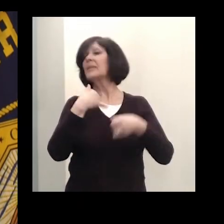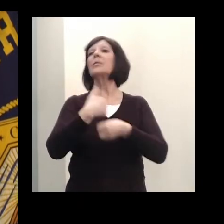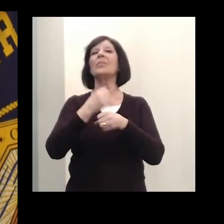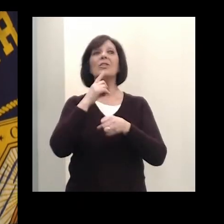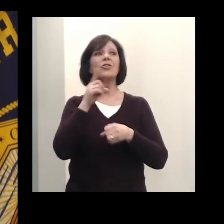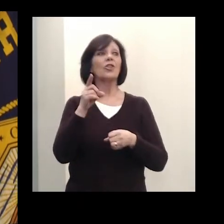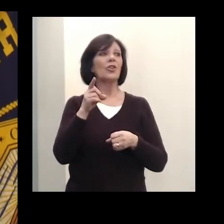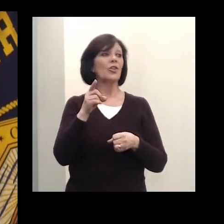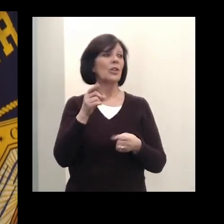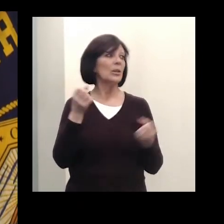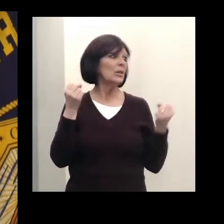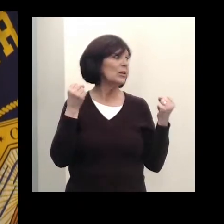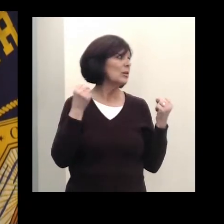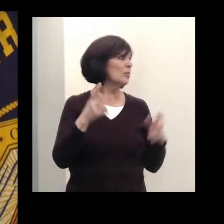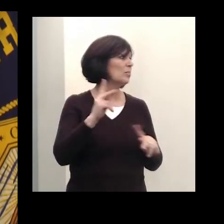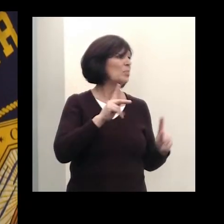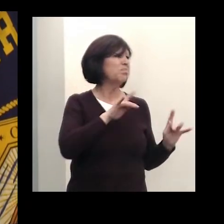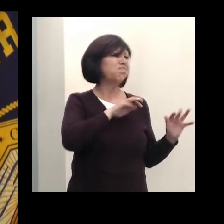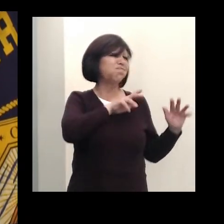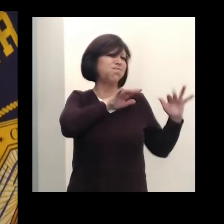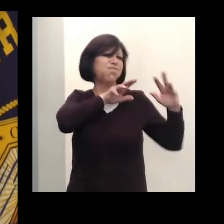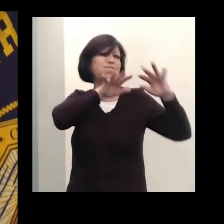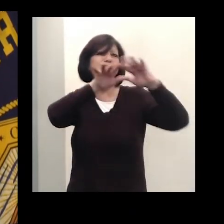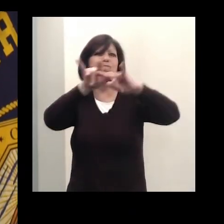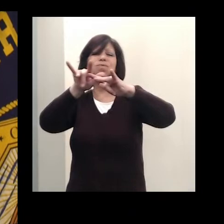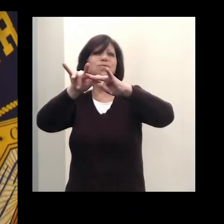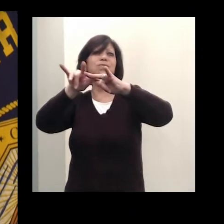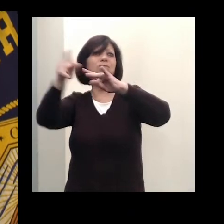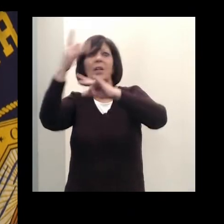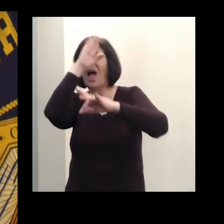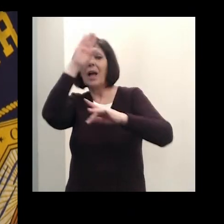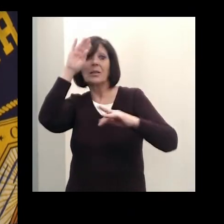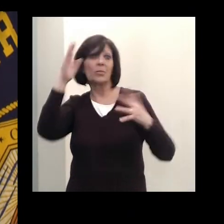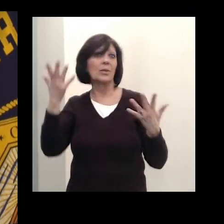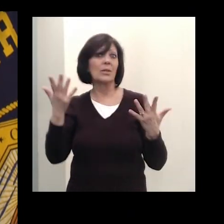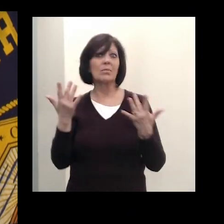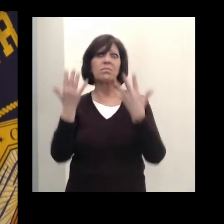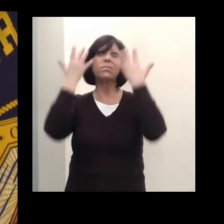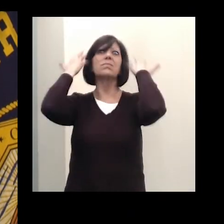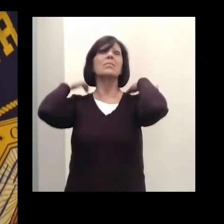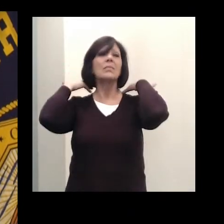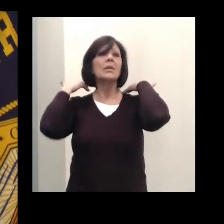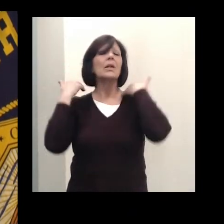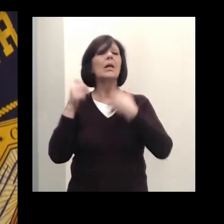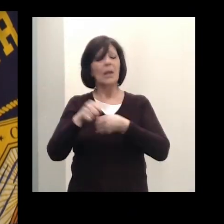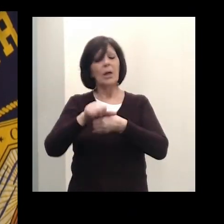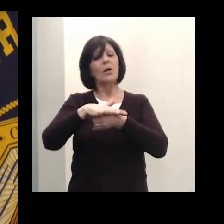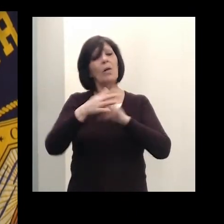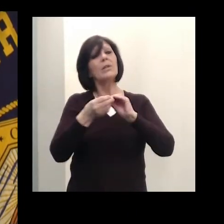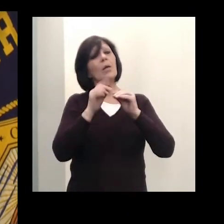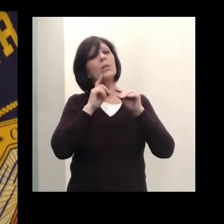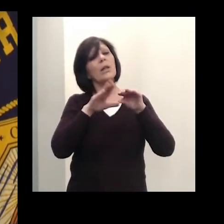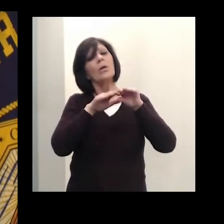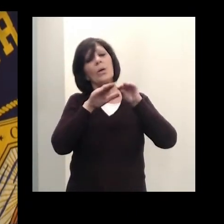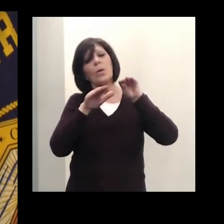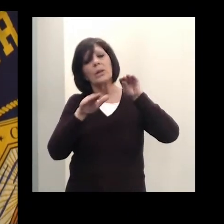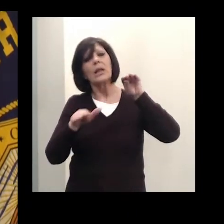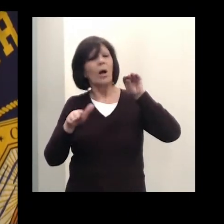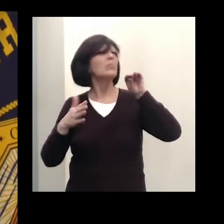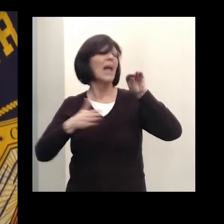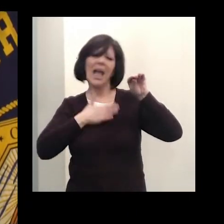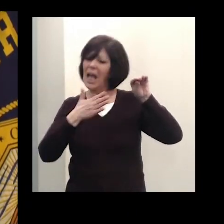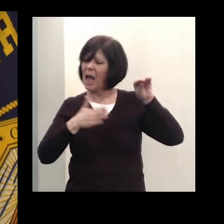didn't drown with patients. The COVID numbers are going down. I'm happy to see that. The